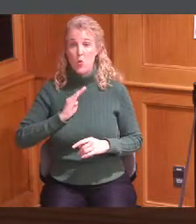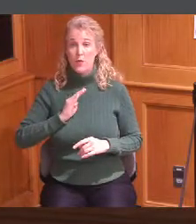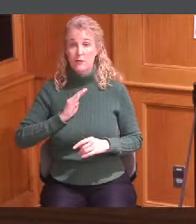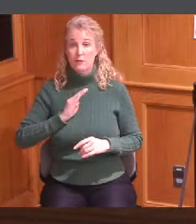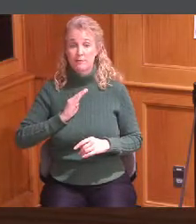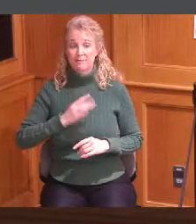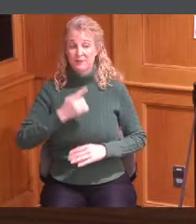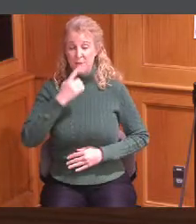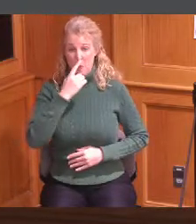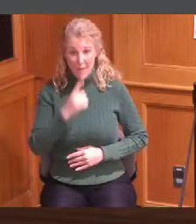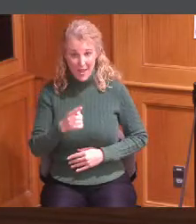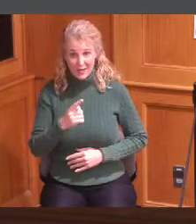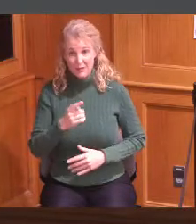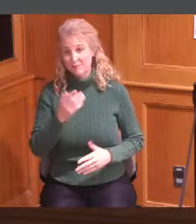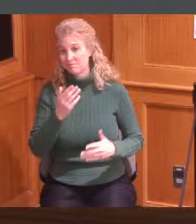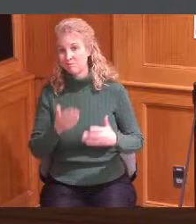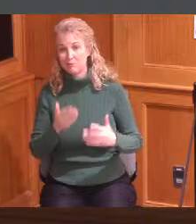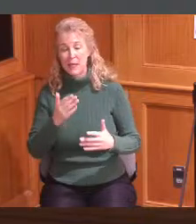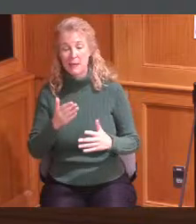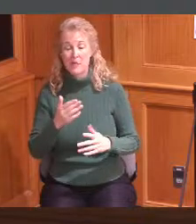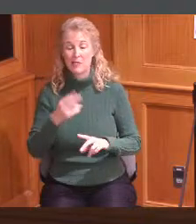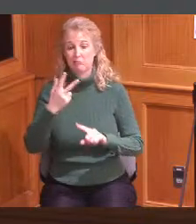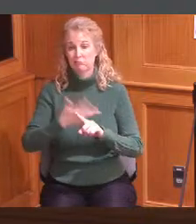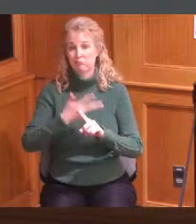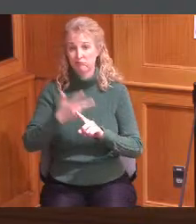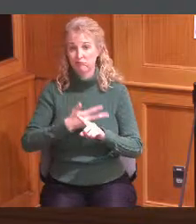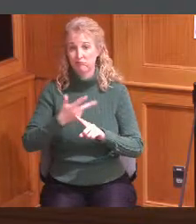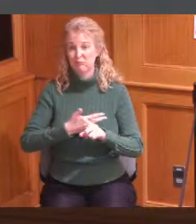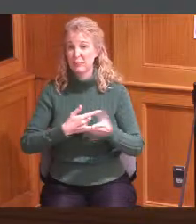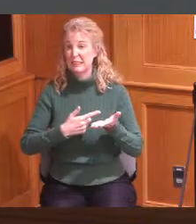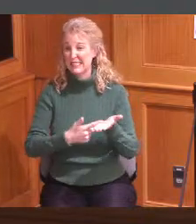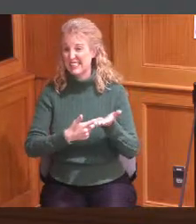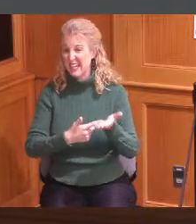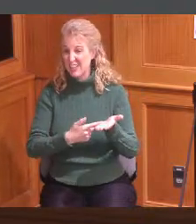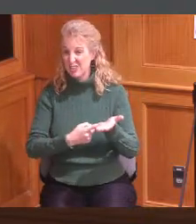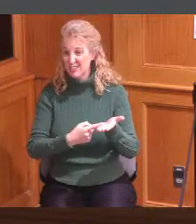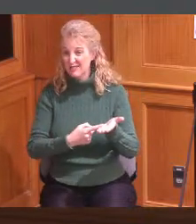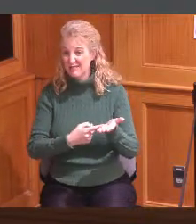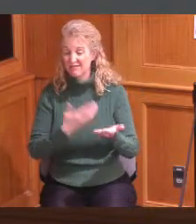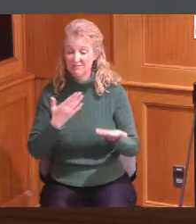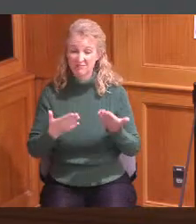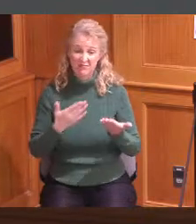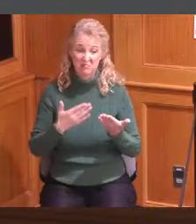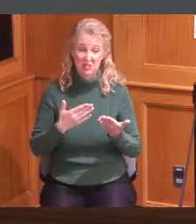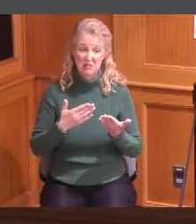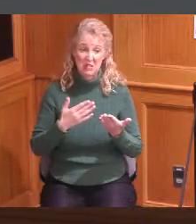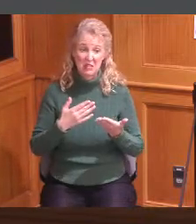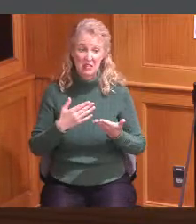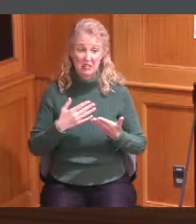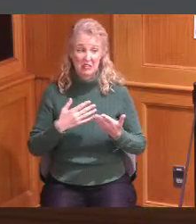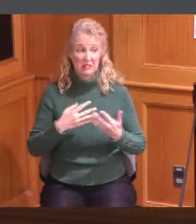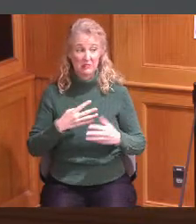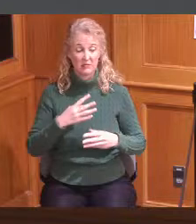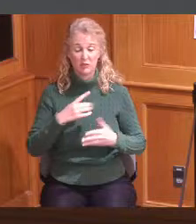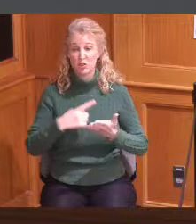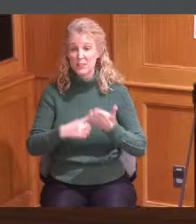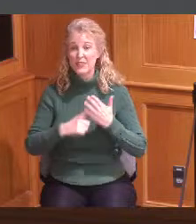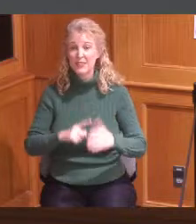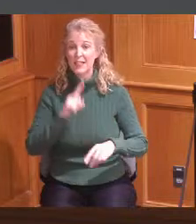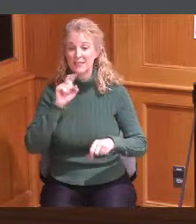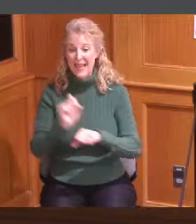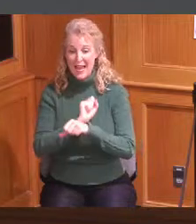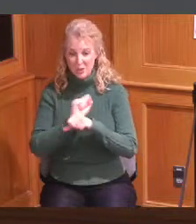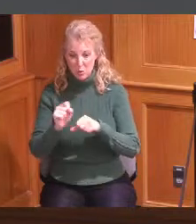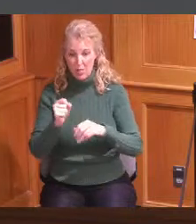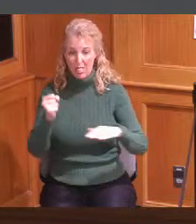us, maybe a quarterly discussion in staff meeting or something to talk about some of the direct placements